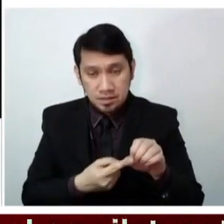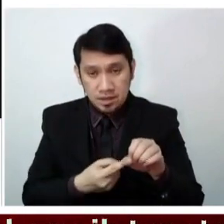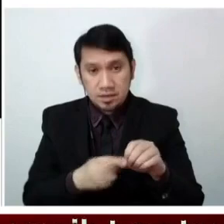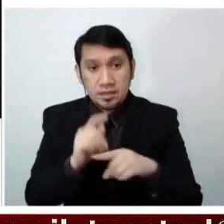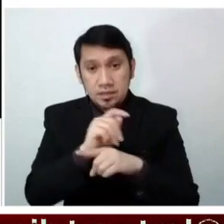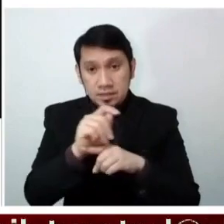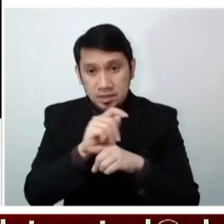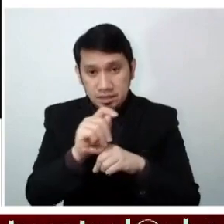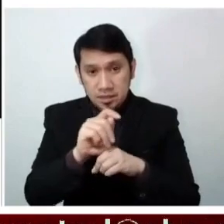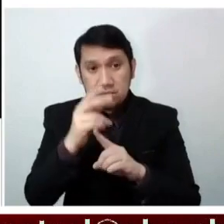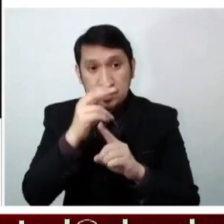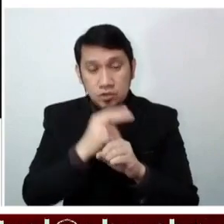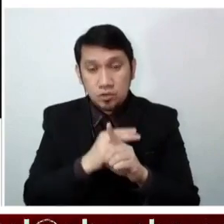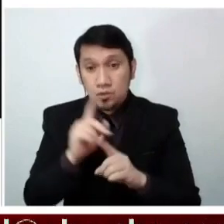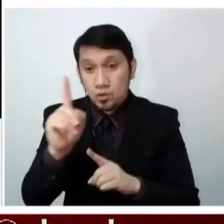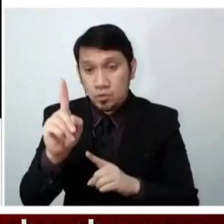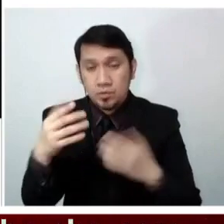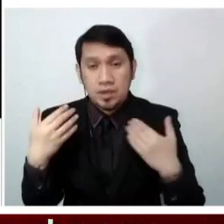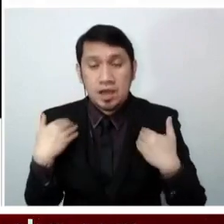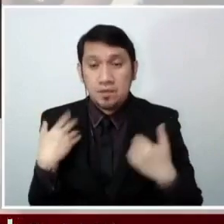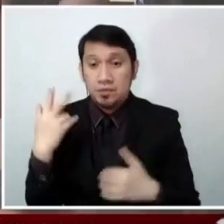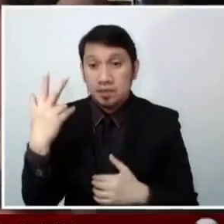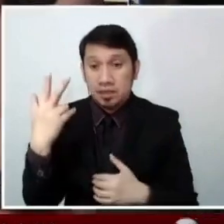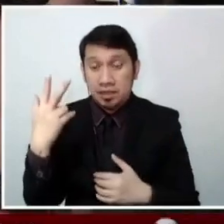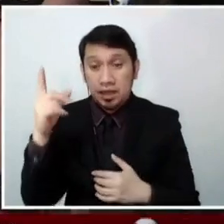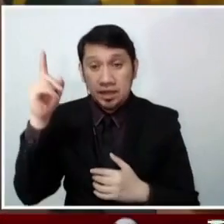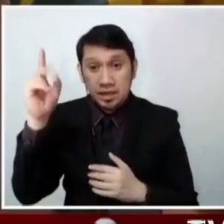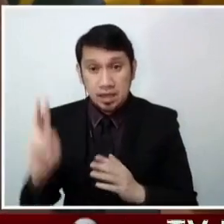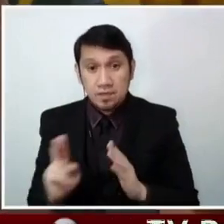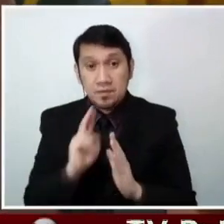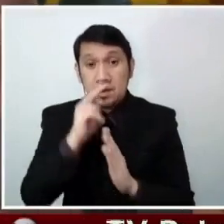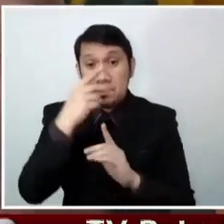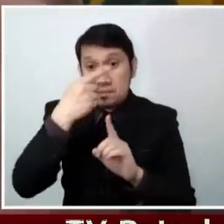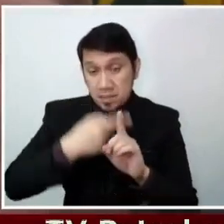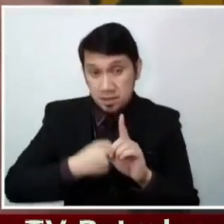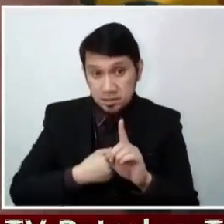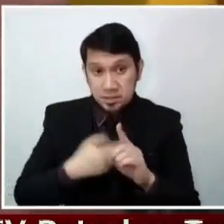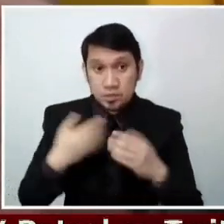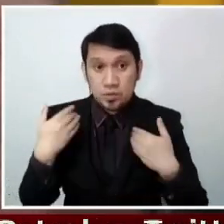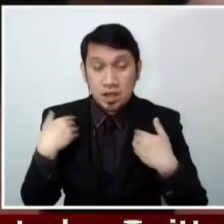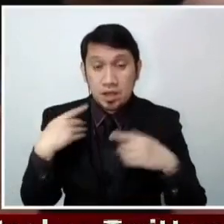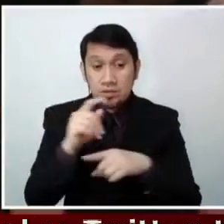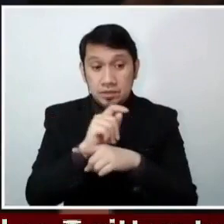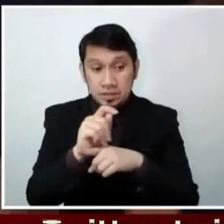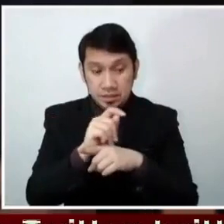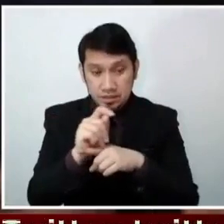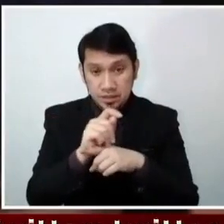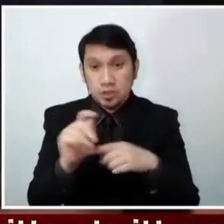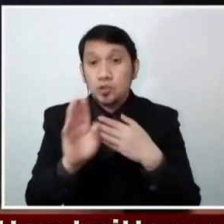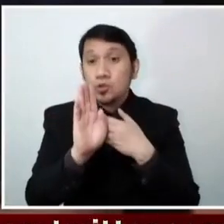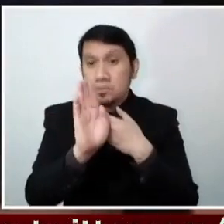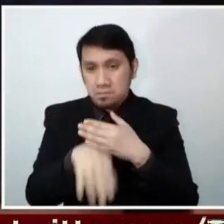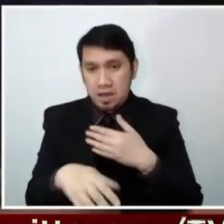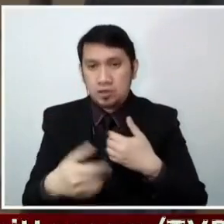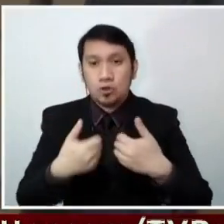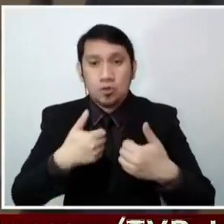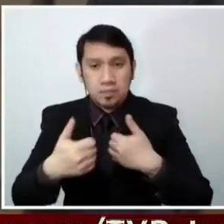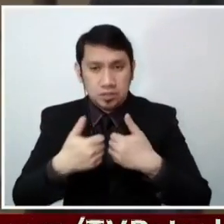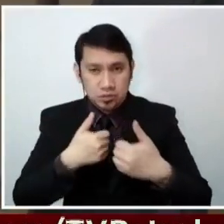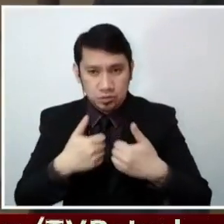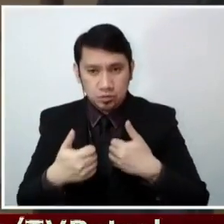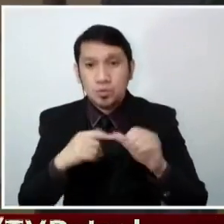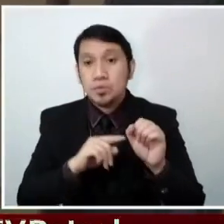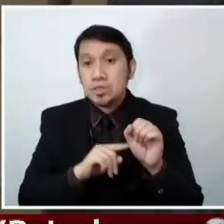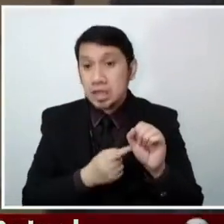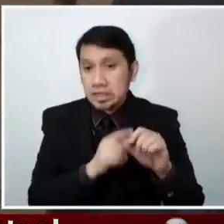November 1. We have about 3.5 months for them to train, to get back into competition shape, to be able to start